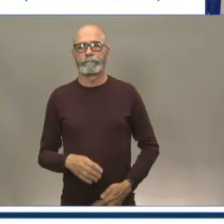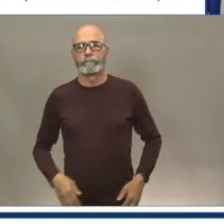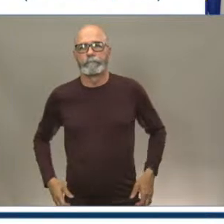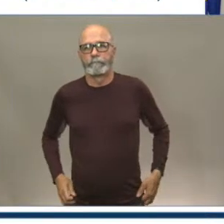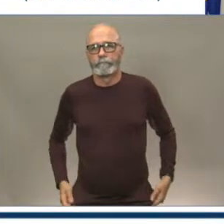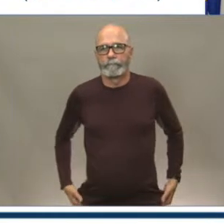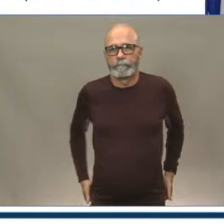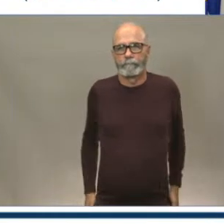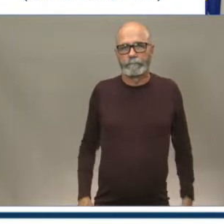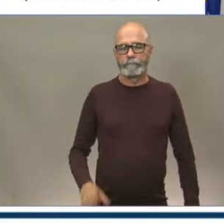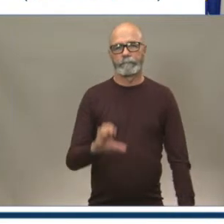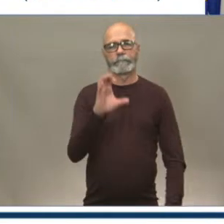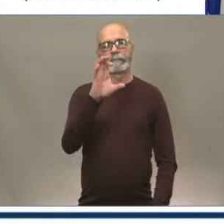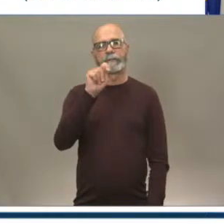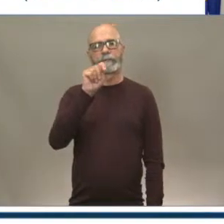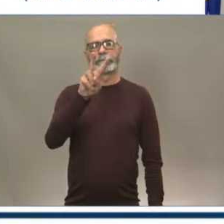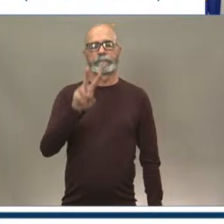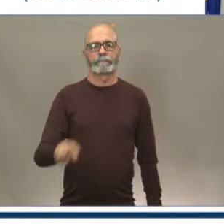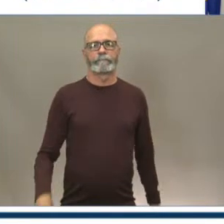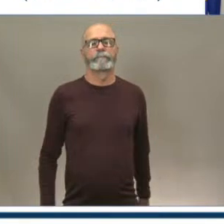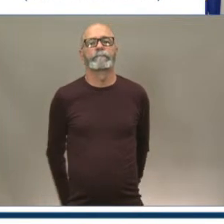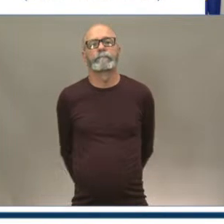Pace with CTV.